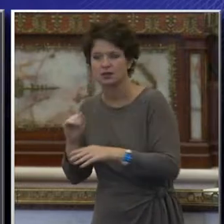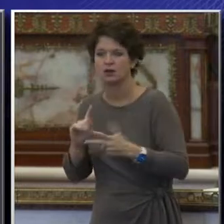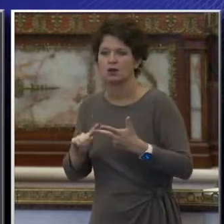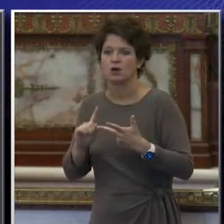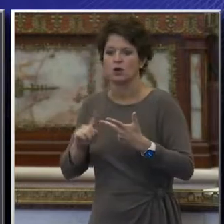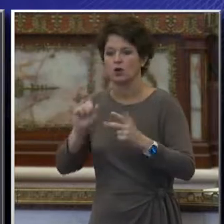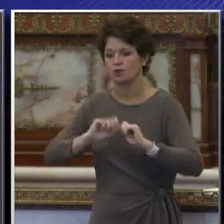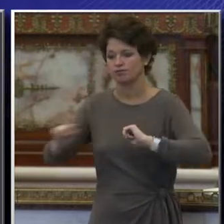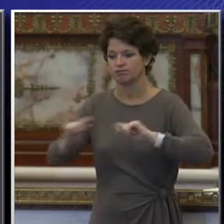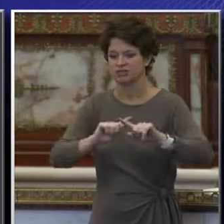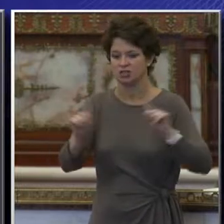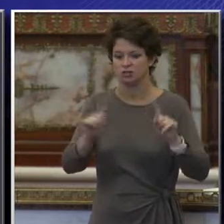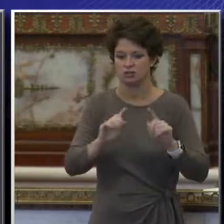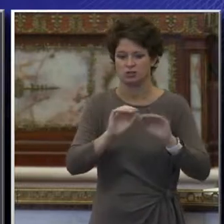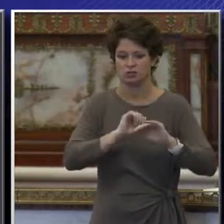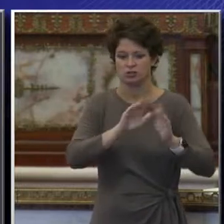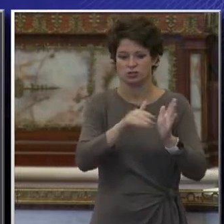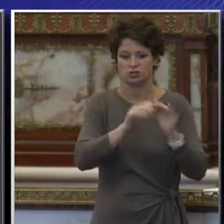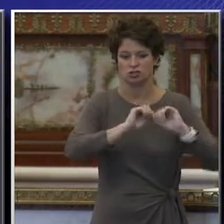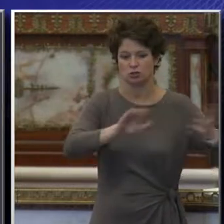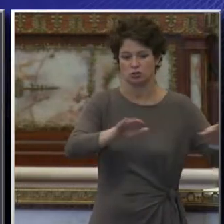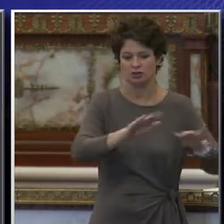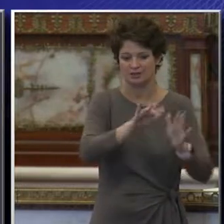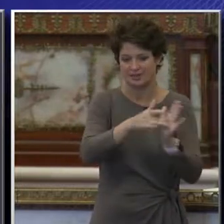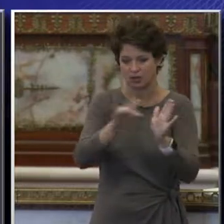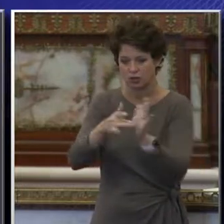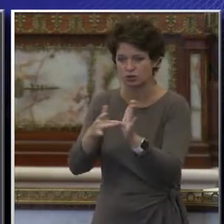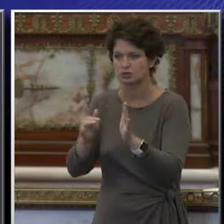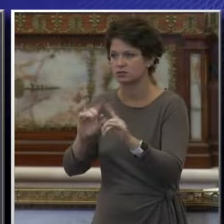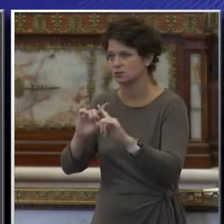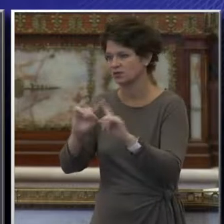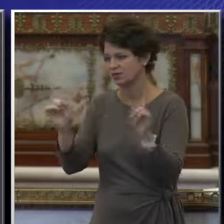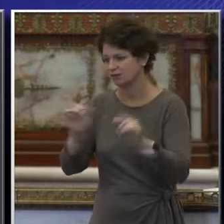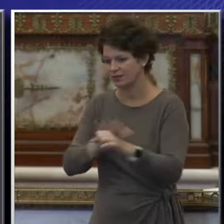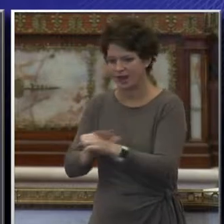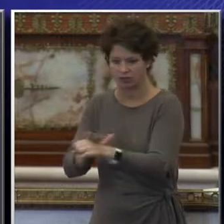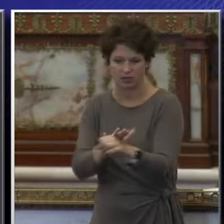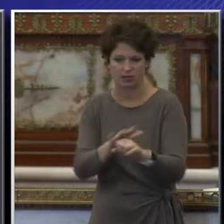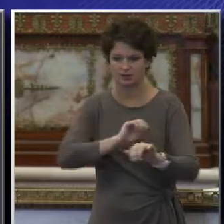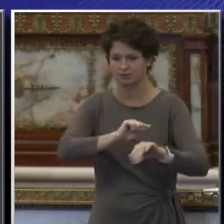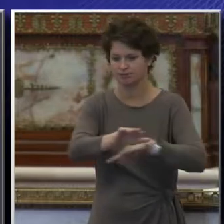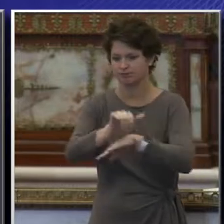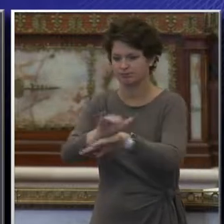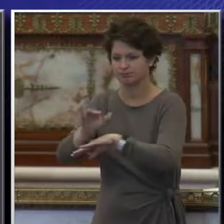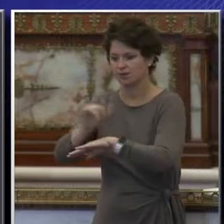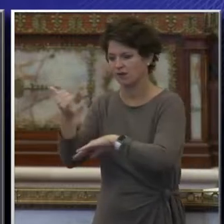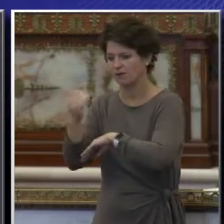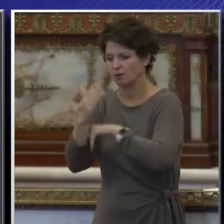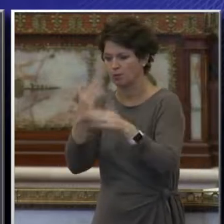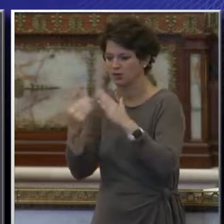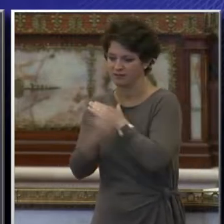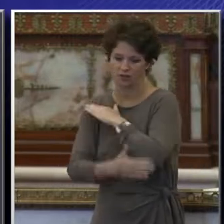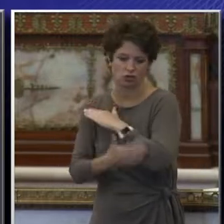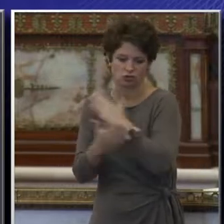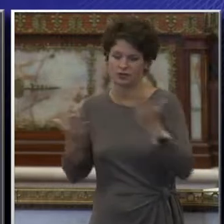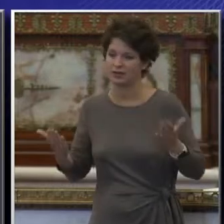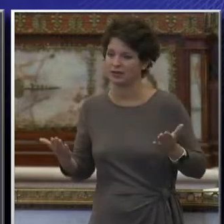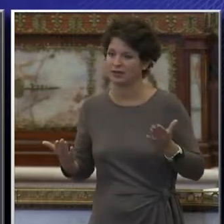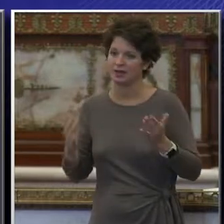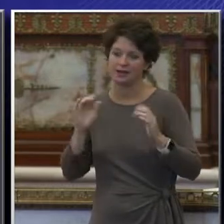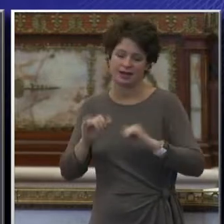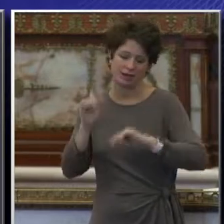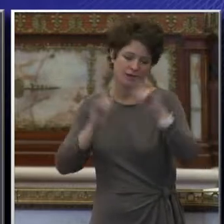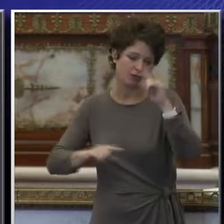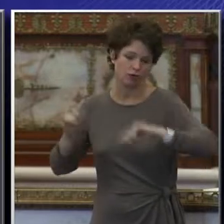going to different distribution centers or different areas, you know, of the country. So that could be, you know, a